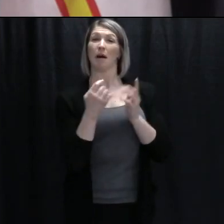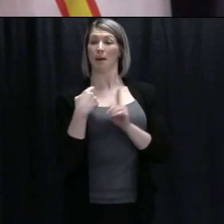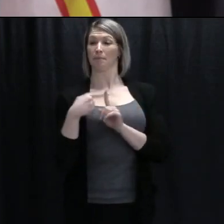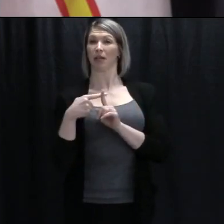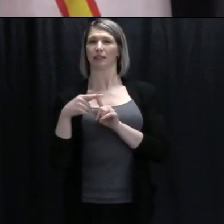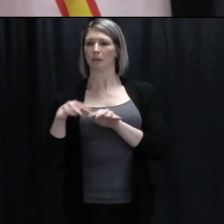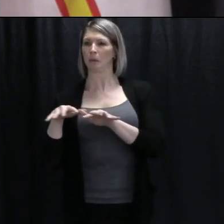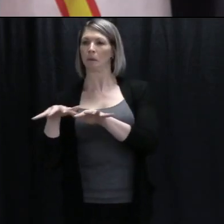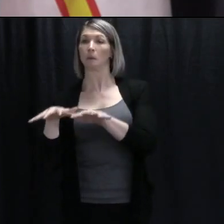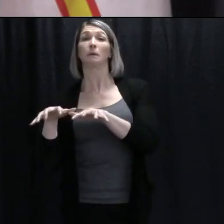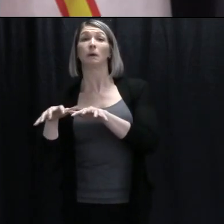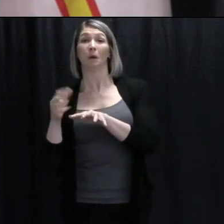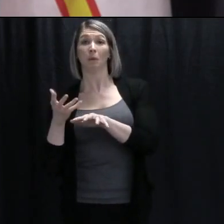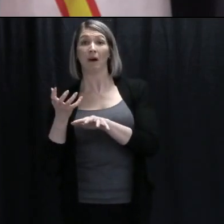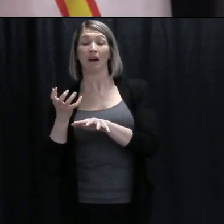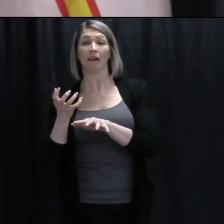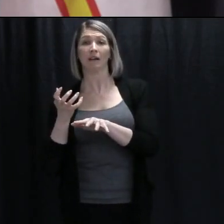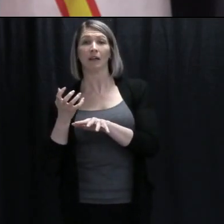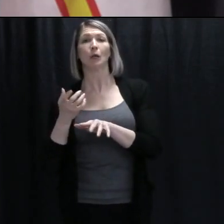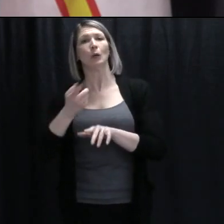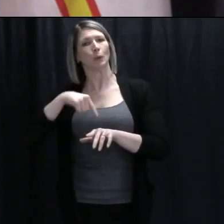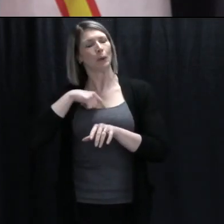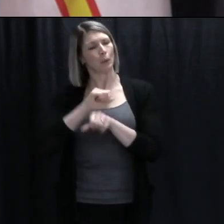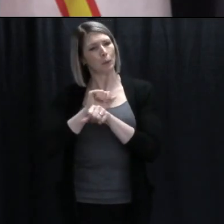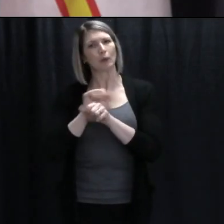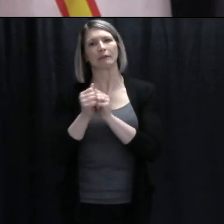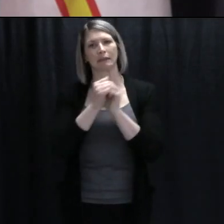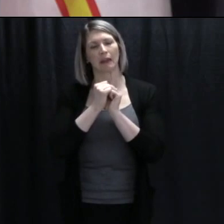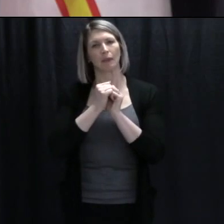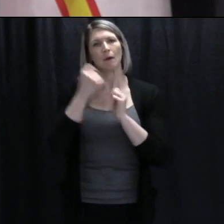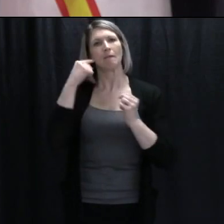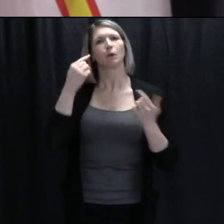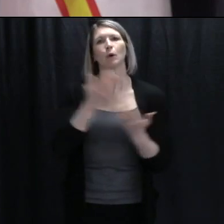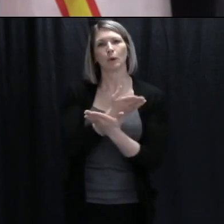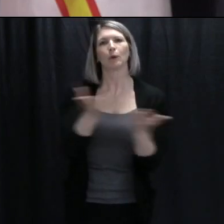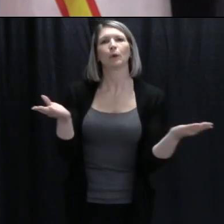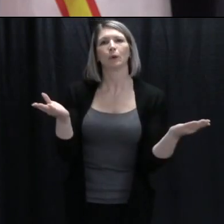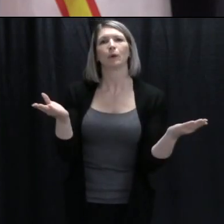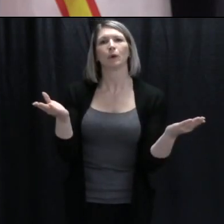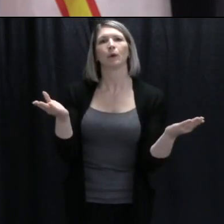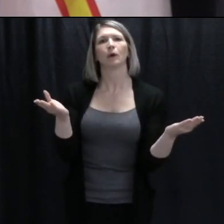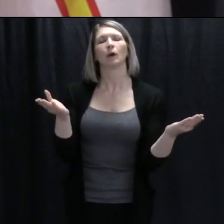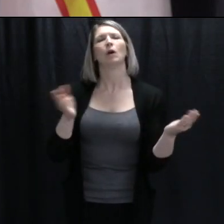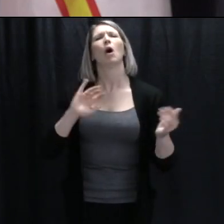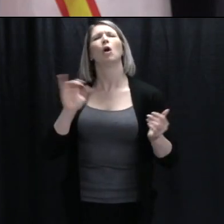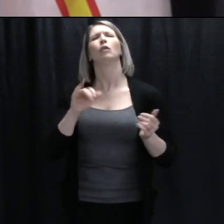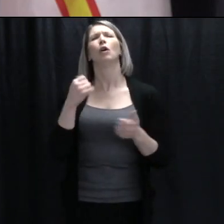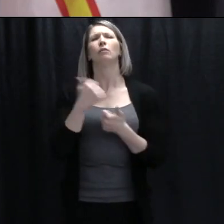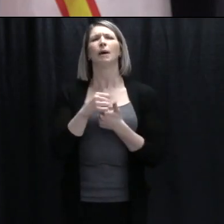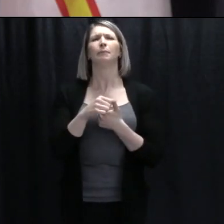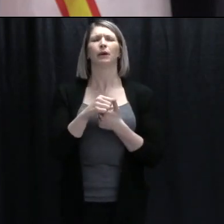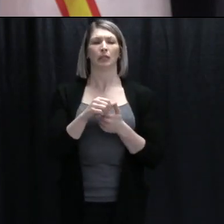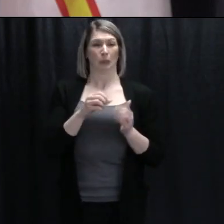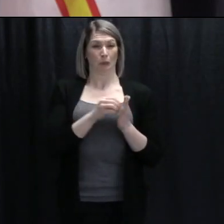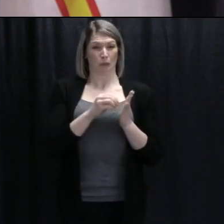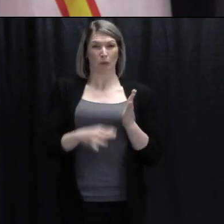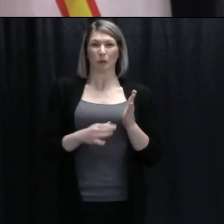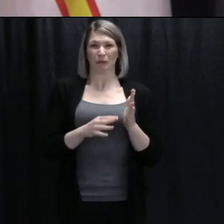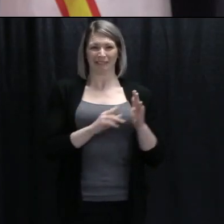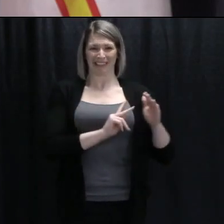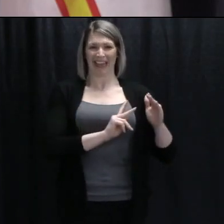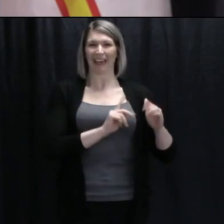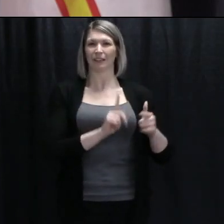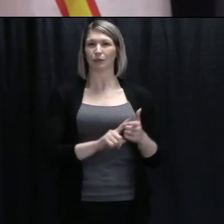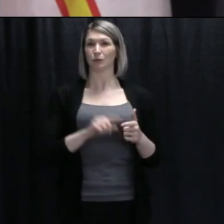piece of work that we do is to protect and to support you. And just a reminder for those students, and we're going to be talking quite a bit about